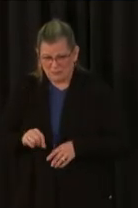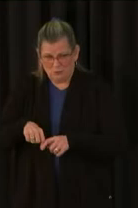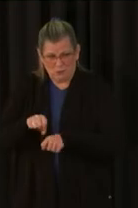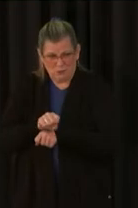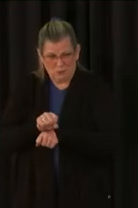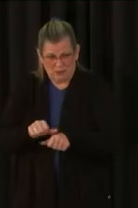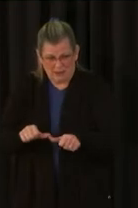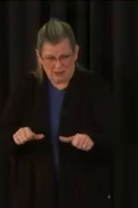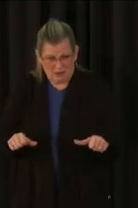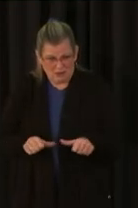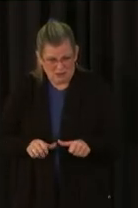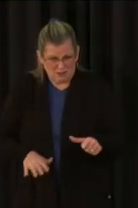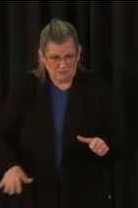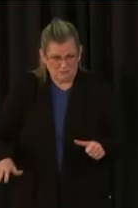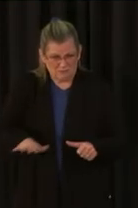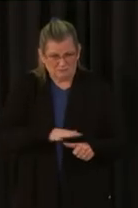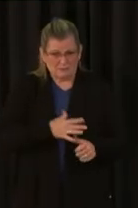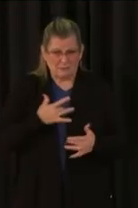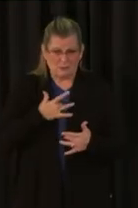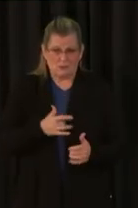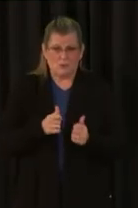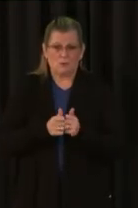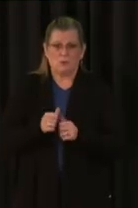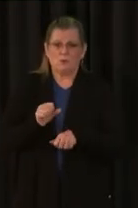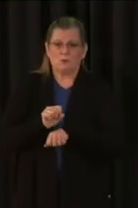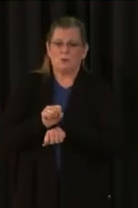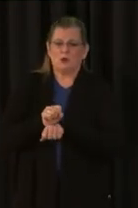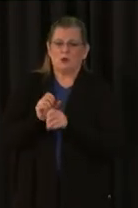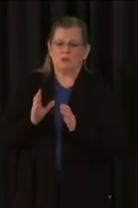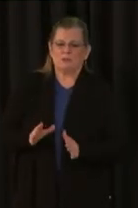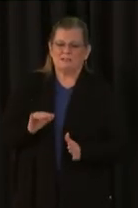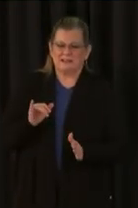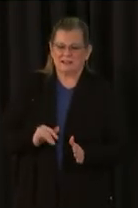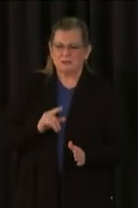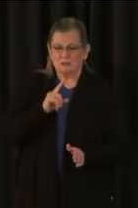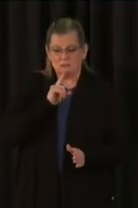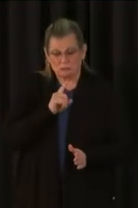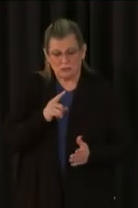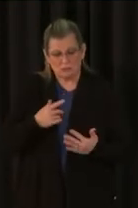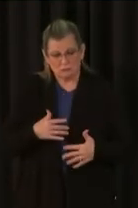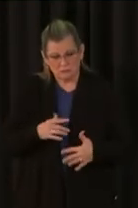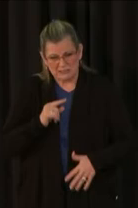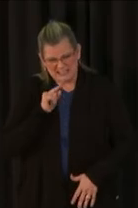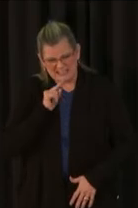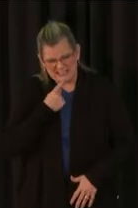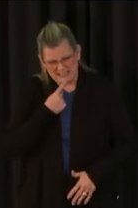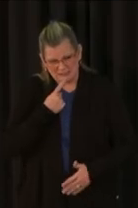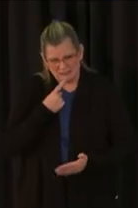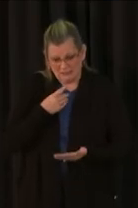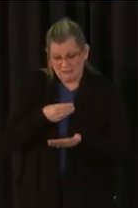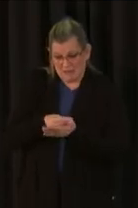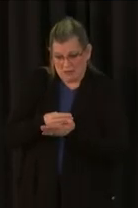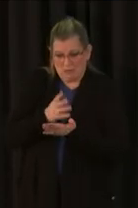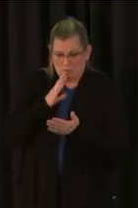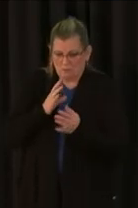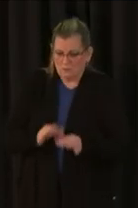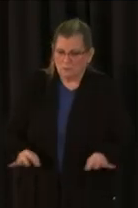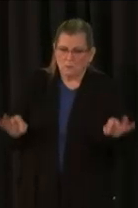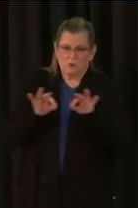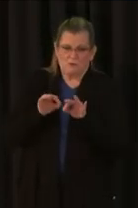area are event-related workers. So this, the Bridge Fund is very important to us, as are federal